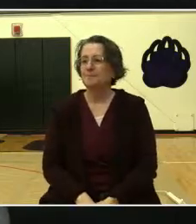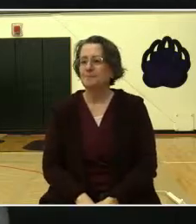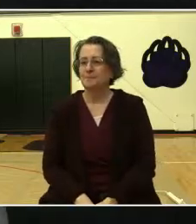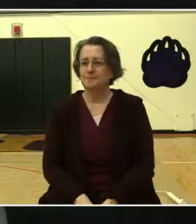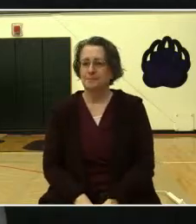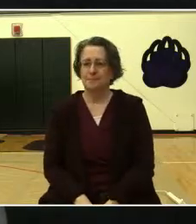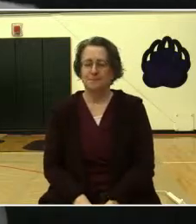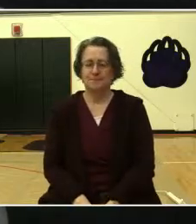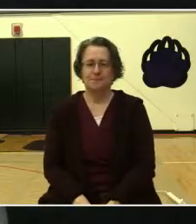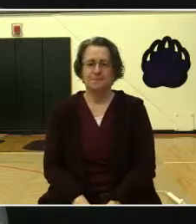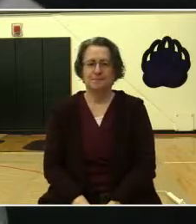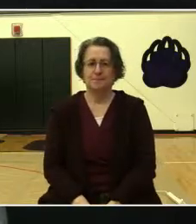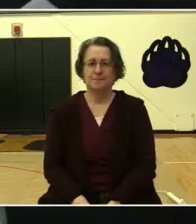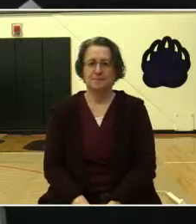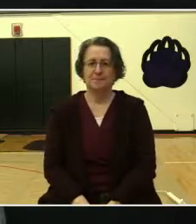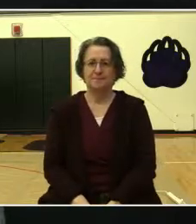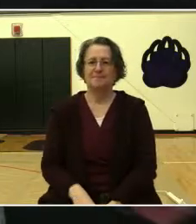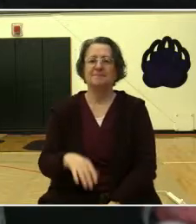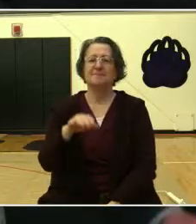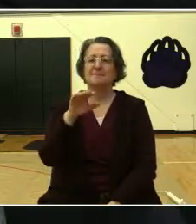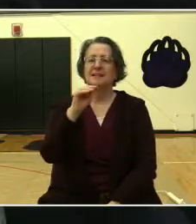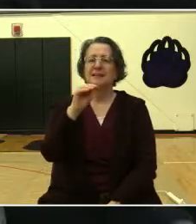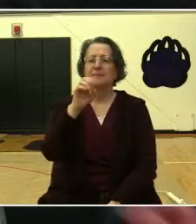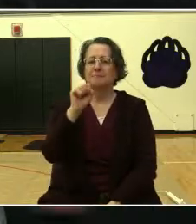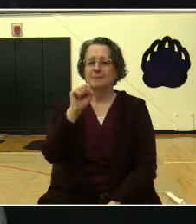nine yes Miss